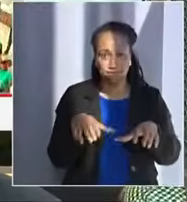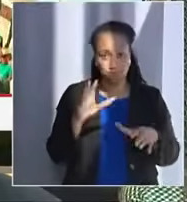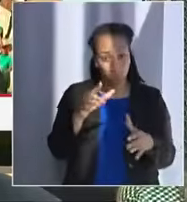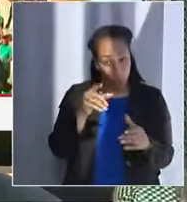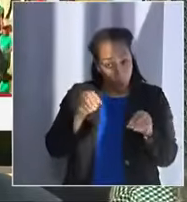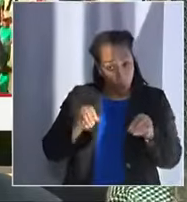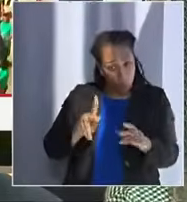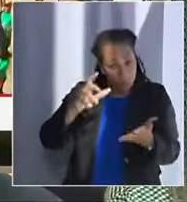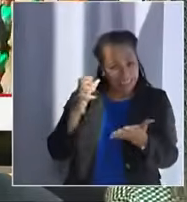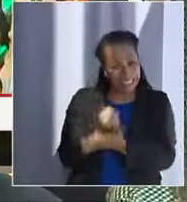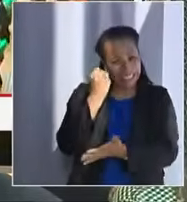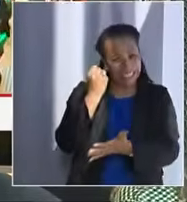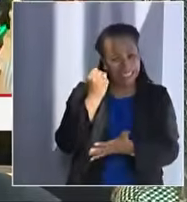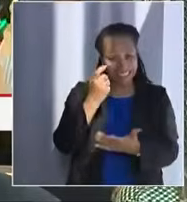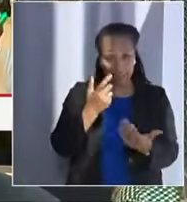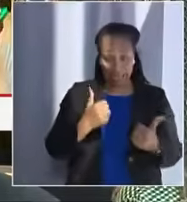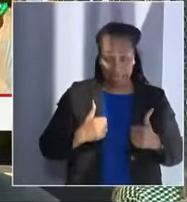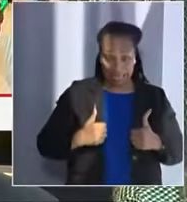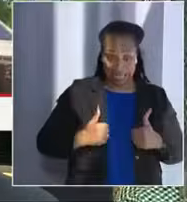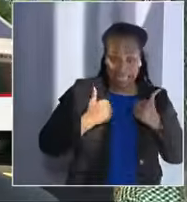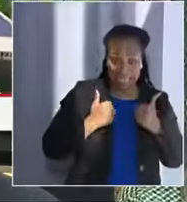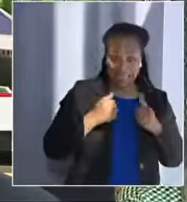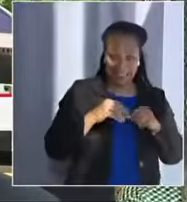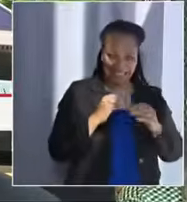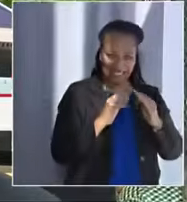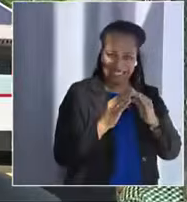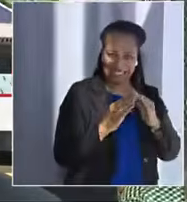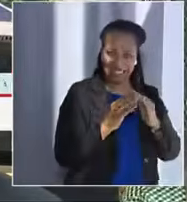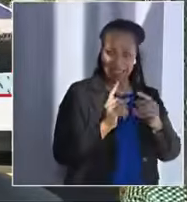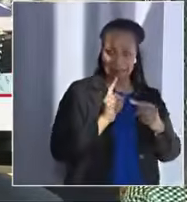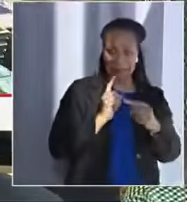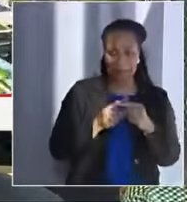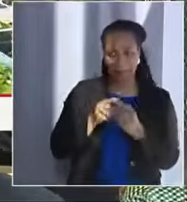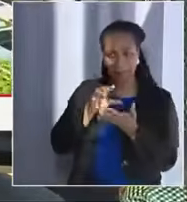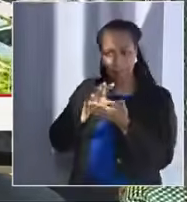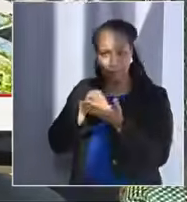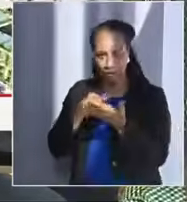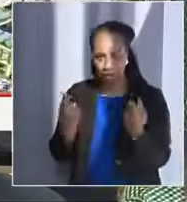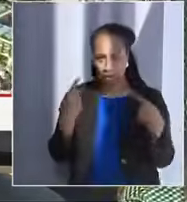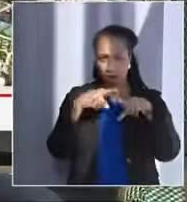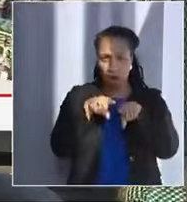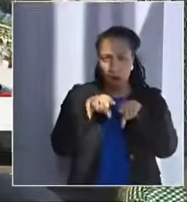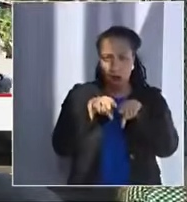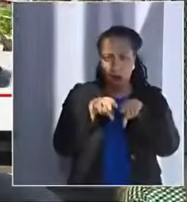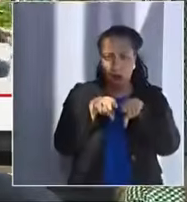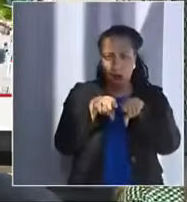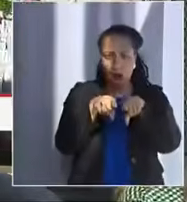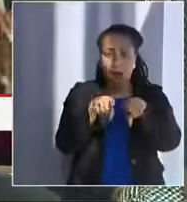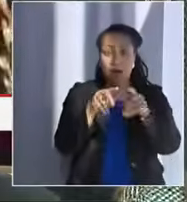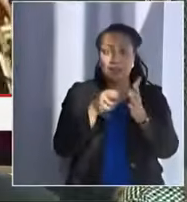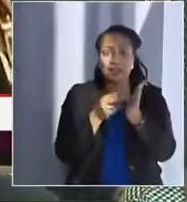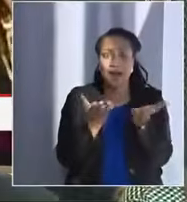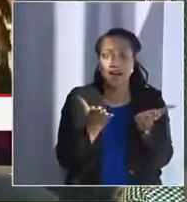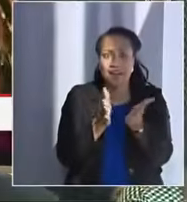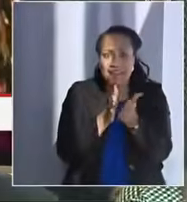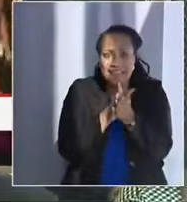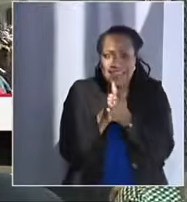vibrant campus community is taking shape, rooted in our Jesuit values, driven by engagement, and built for